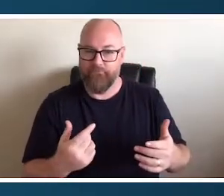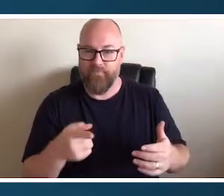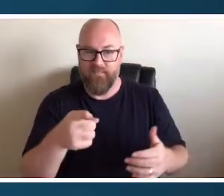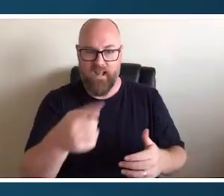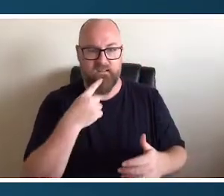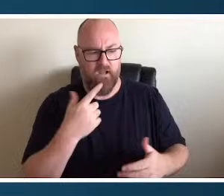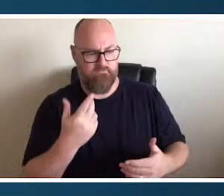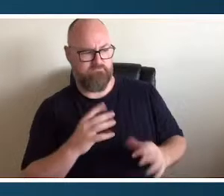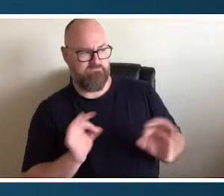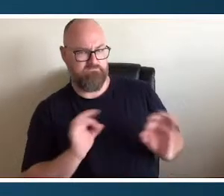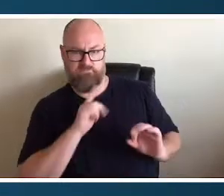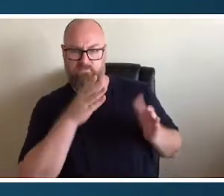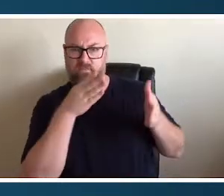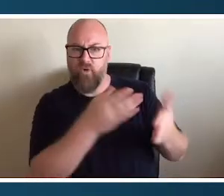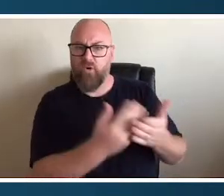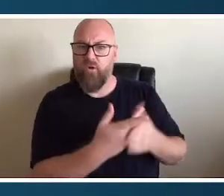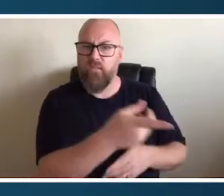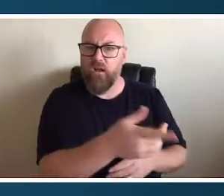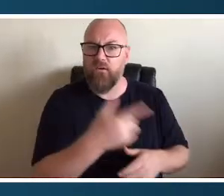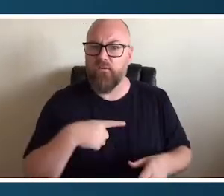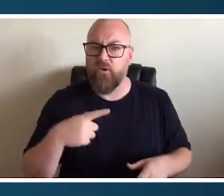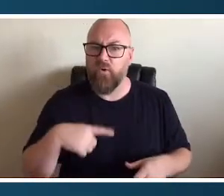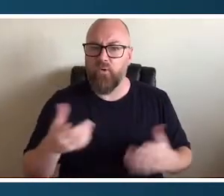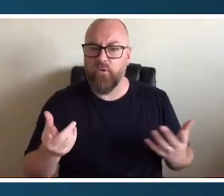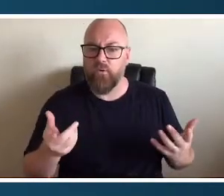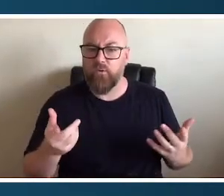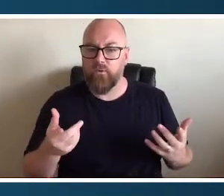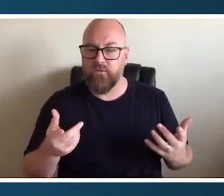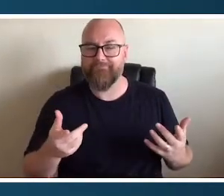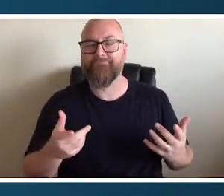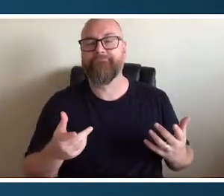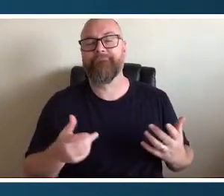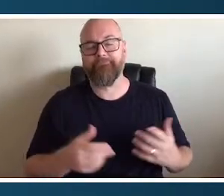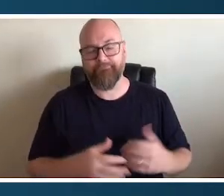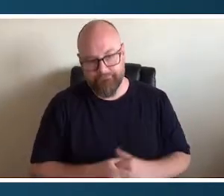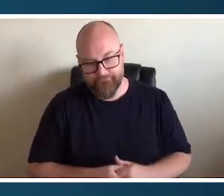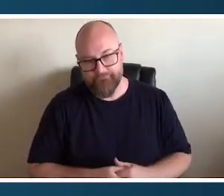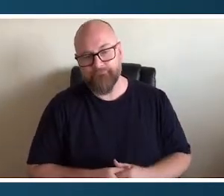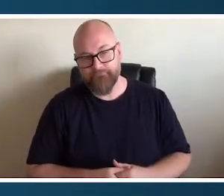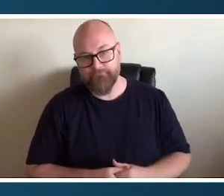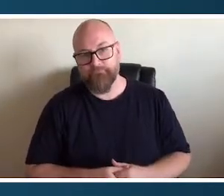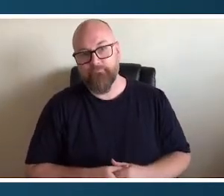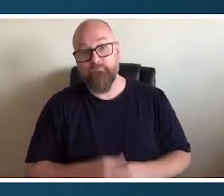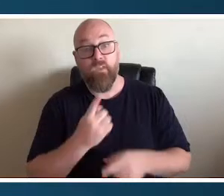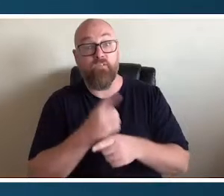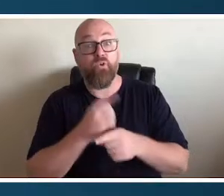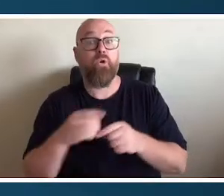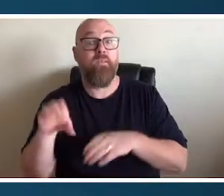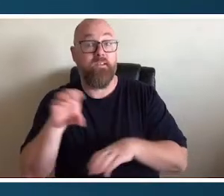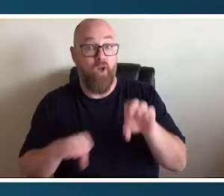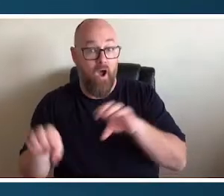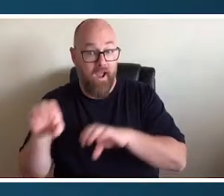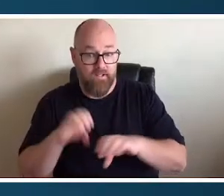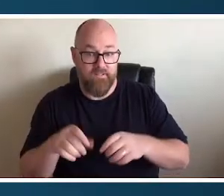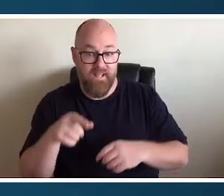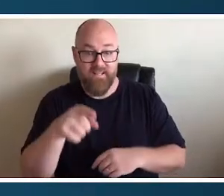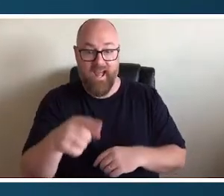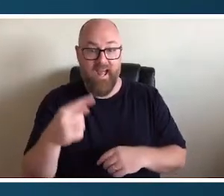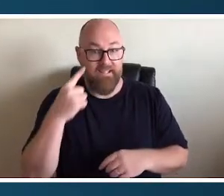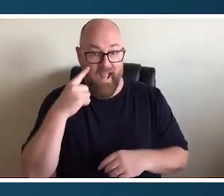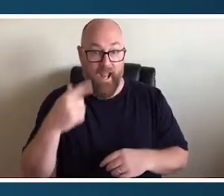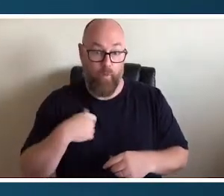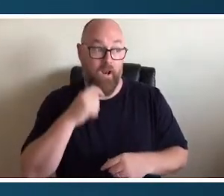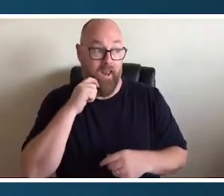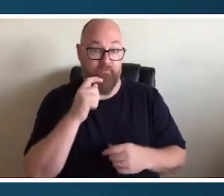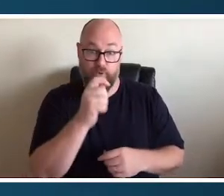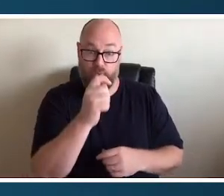to work on pandemic preparedness? And if we talk to scientists, we are only one mutation away from another catastrophe.